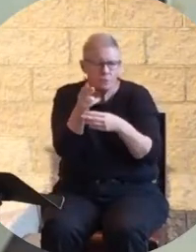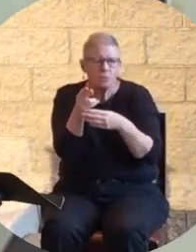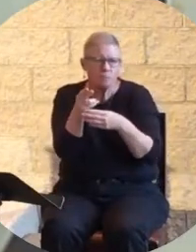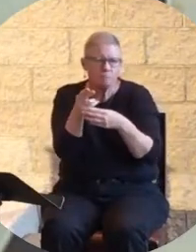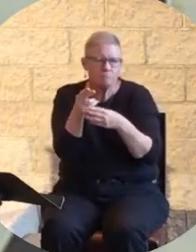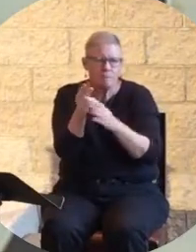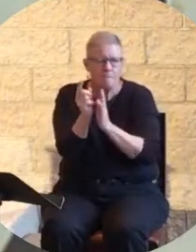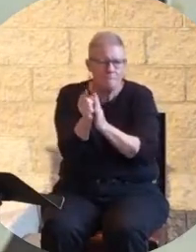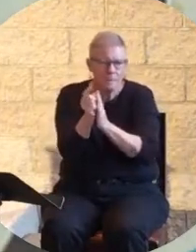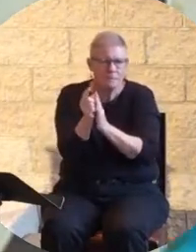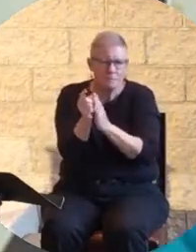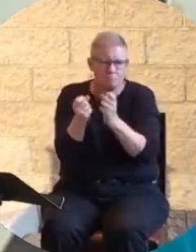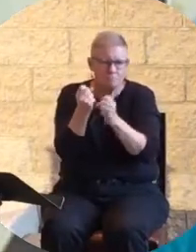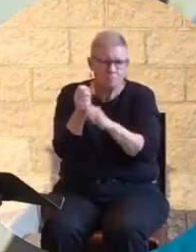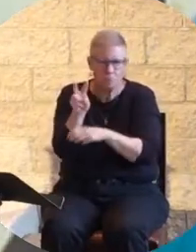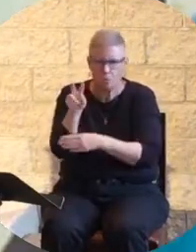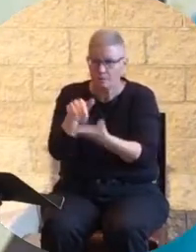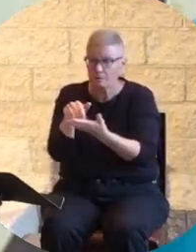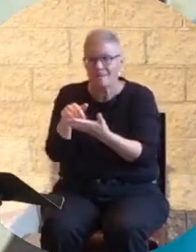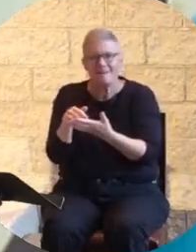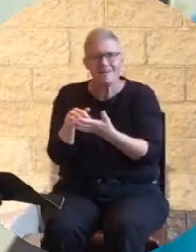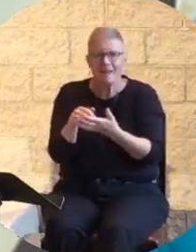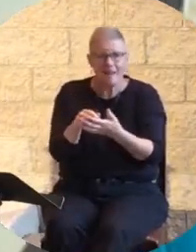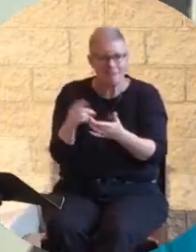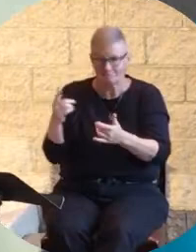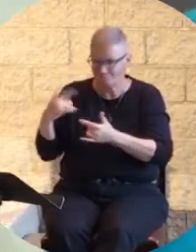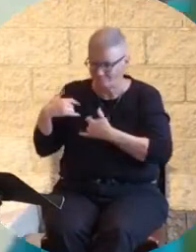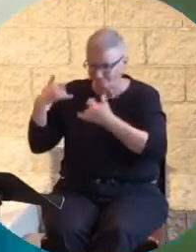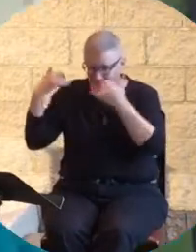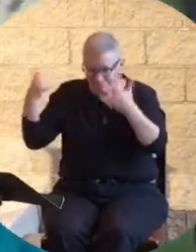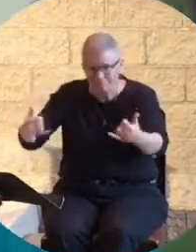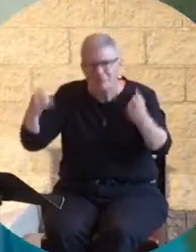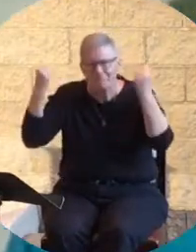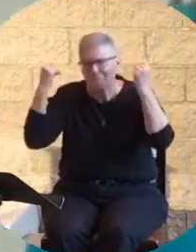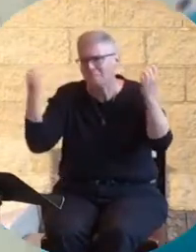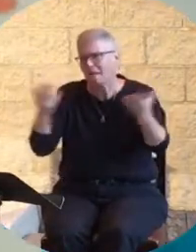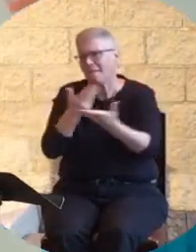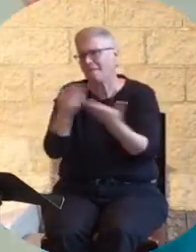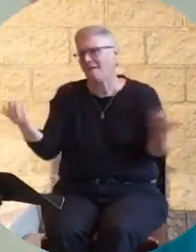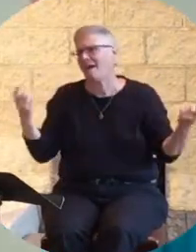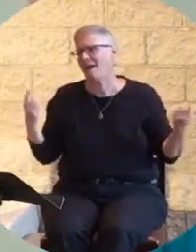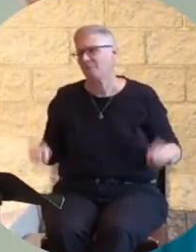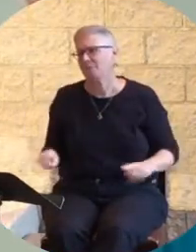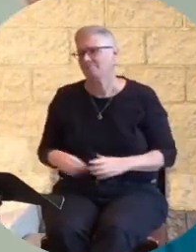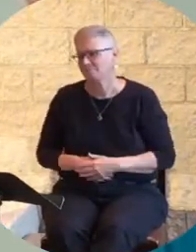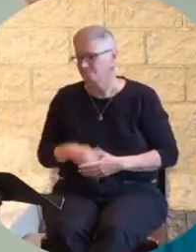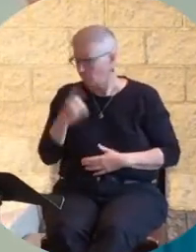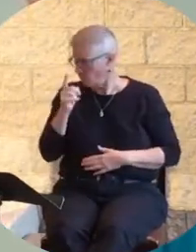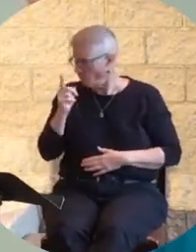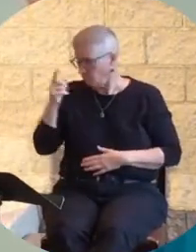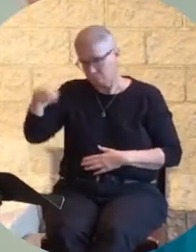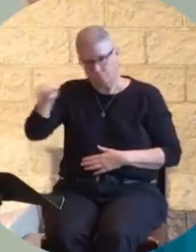And all kinds of things happened since then. For those of you who grew up